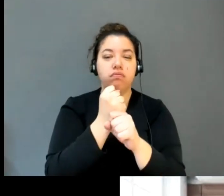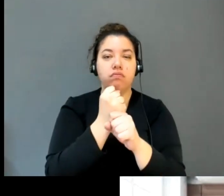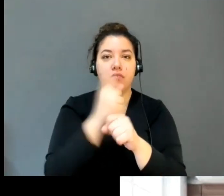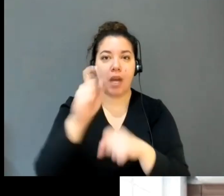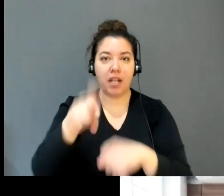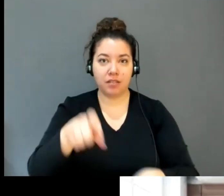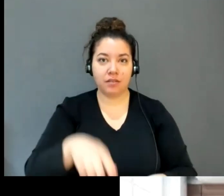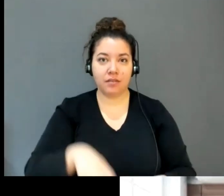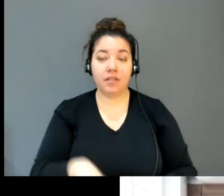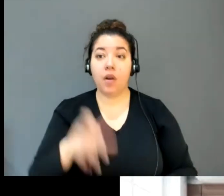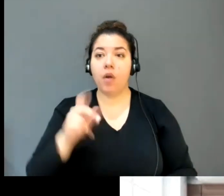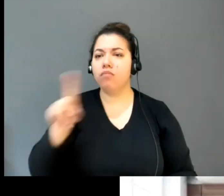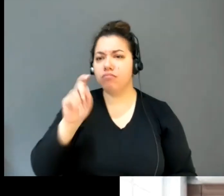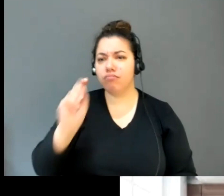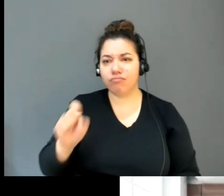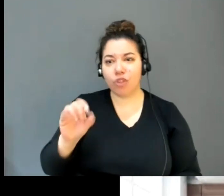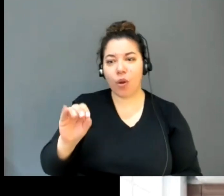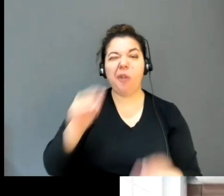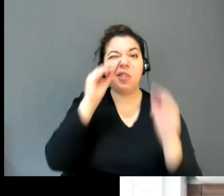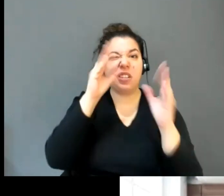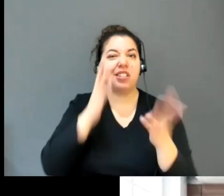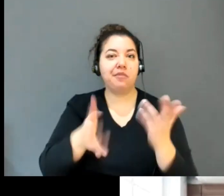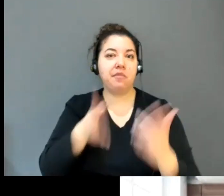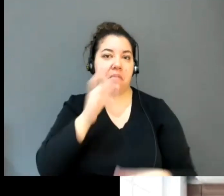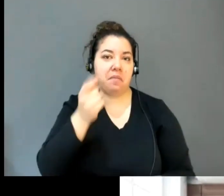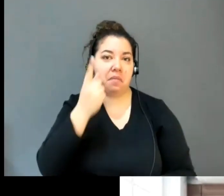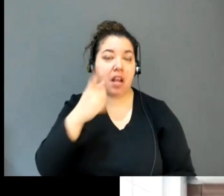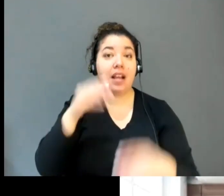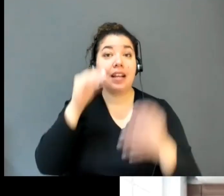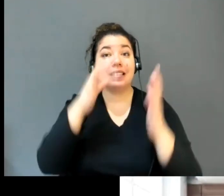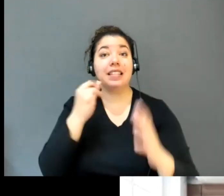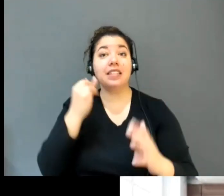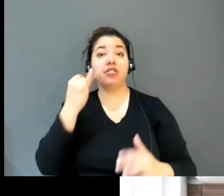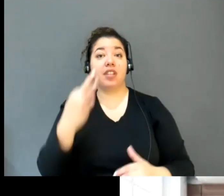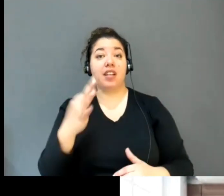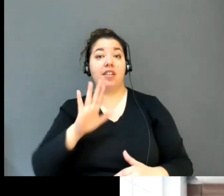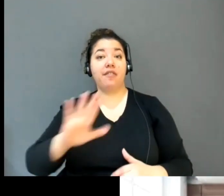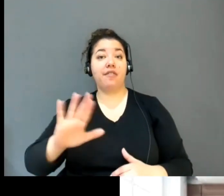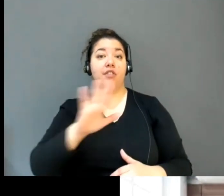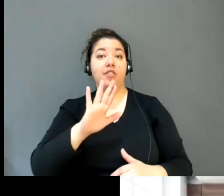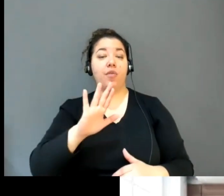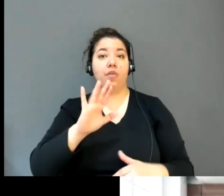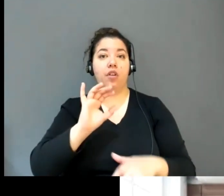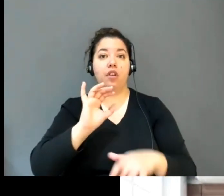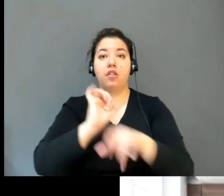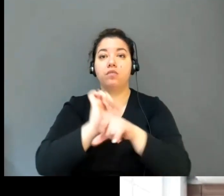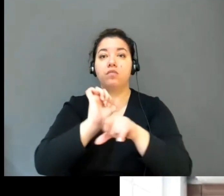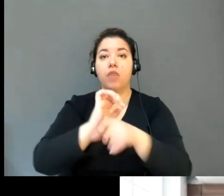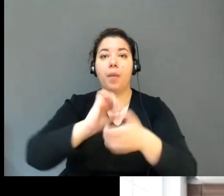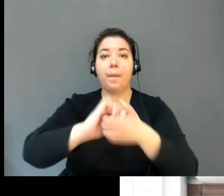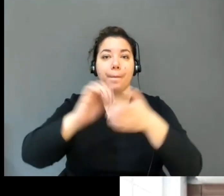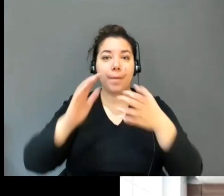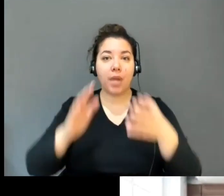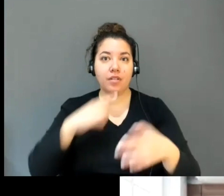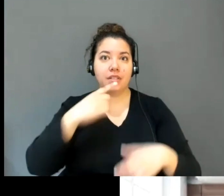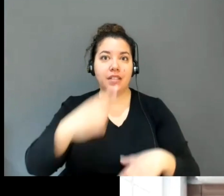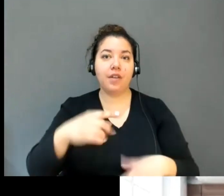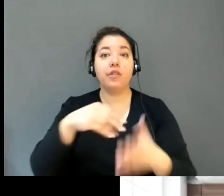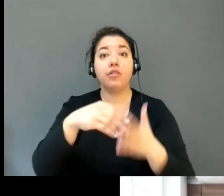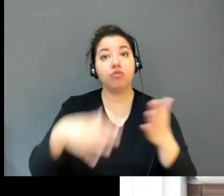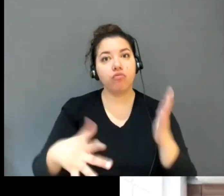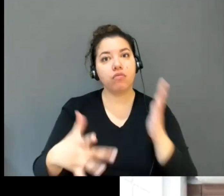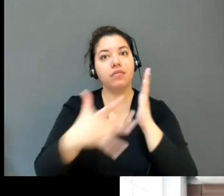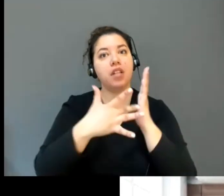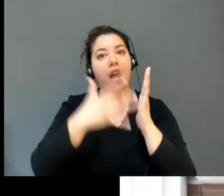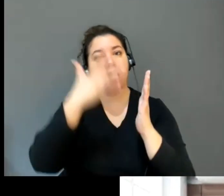Frieder. Teachers will probably understand this. Teachers, raise your hand if your industry partners tell you the students are often very technically savvy,